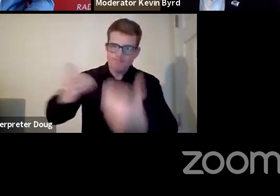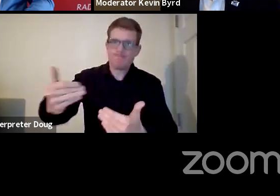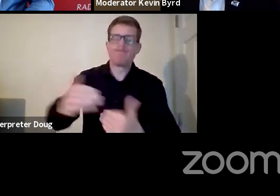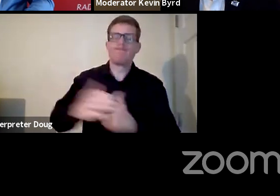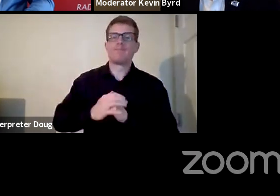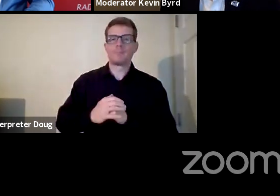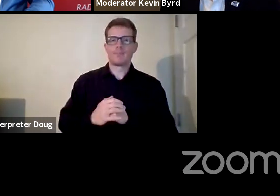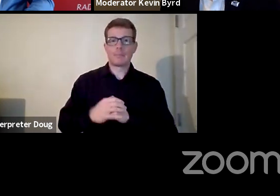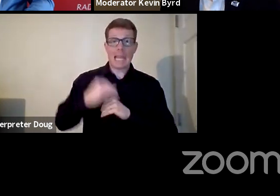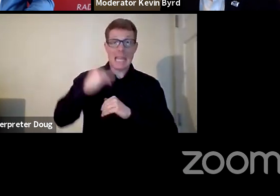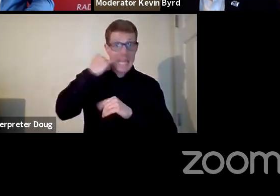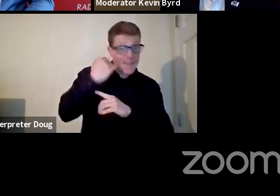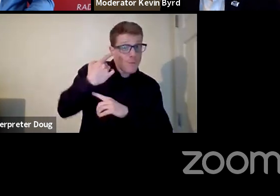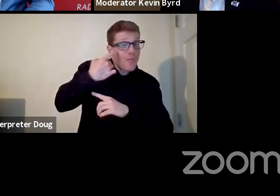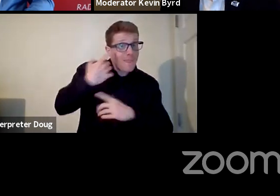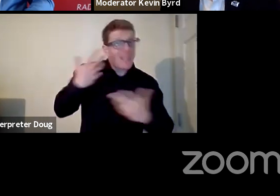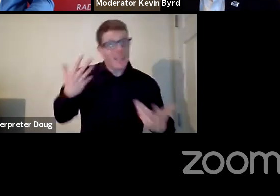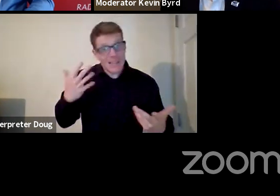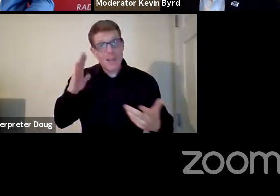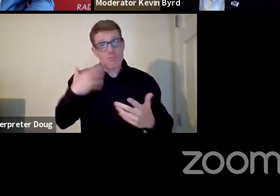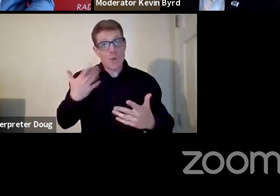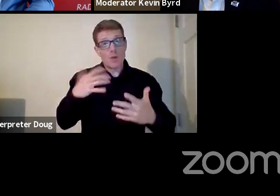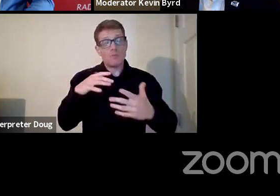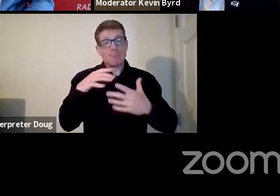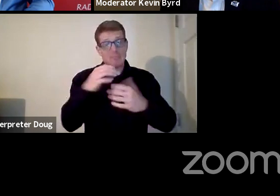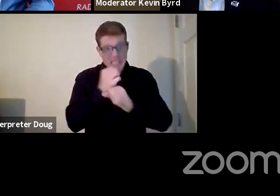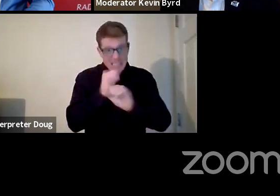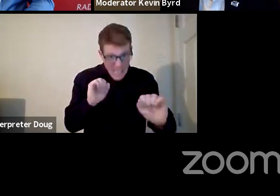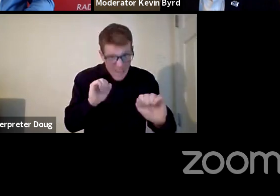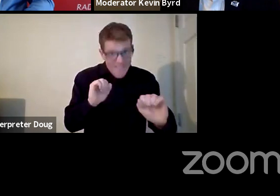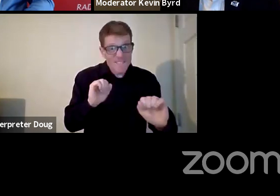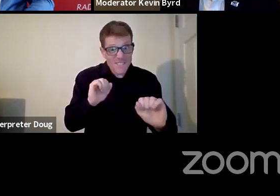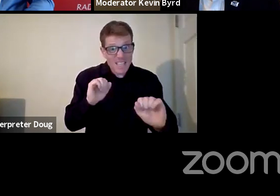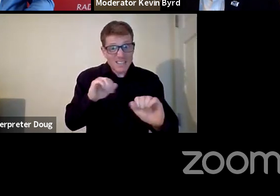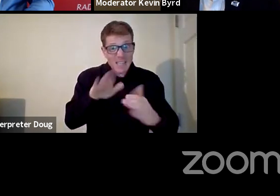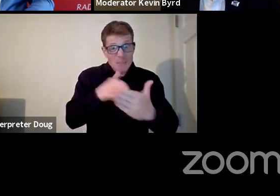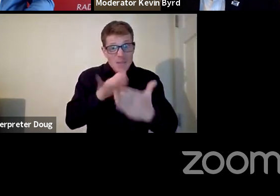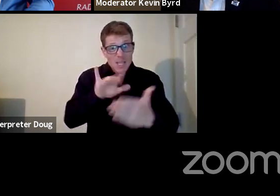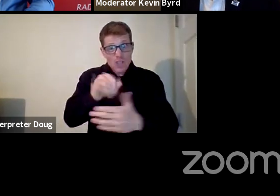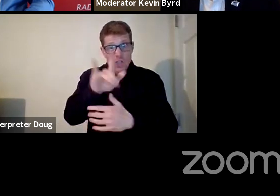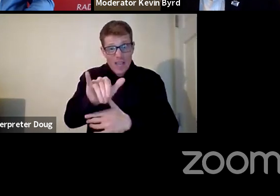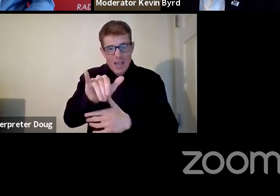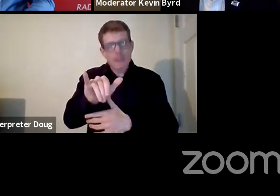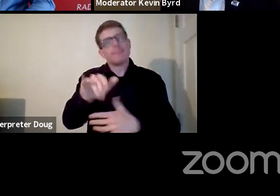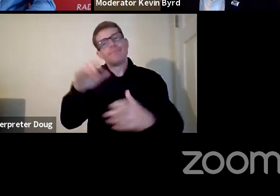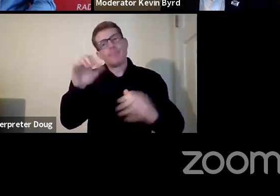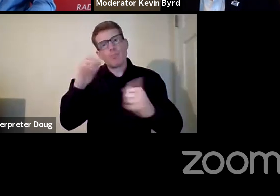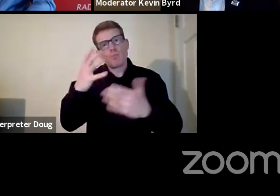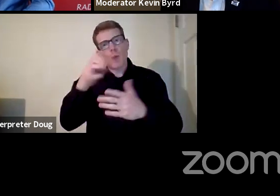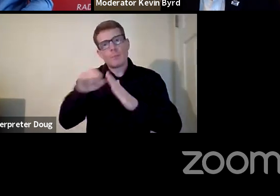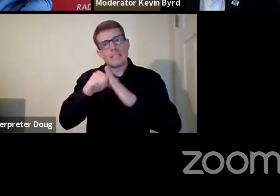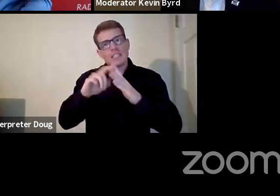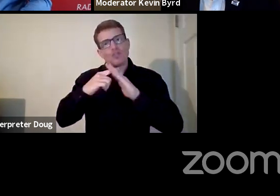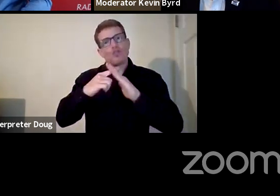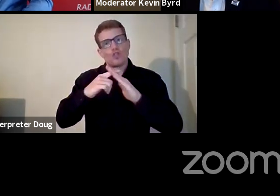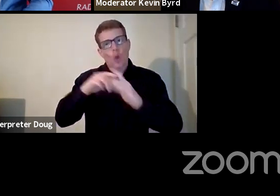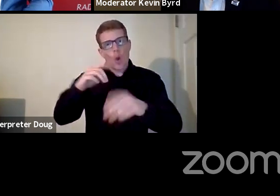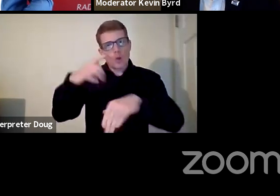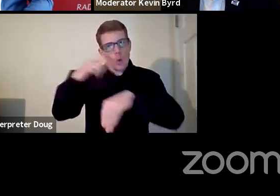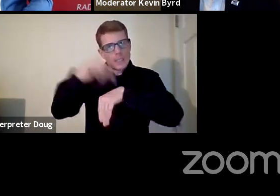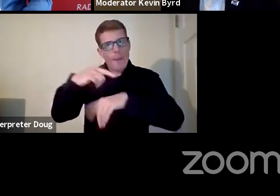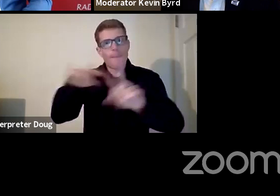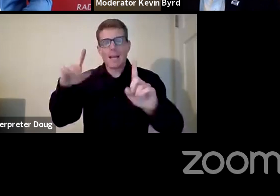there's a good chance that the season will start on time. But as President Hippel said, we don't yet have a clear idea about how